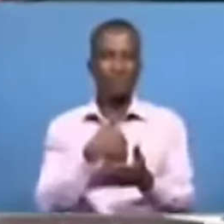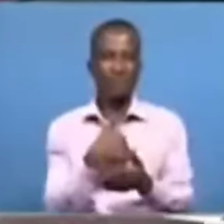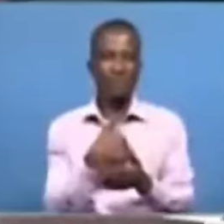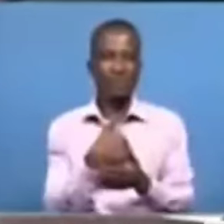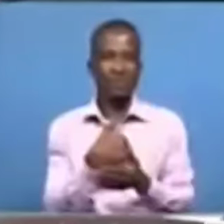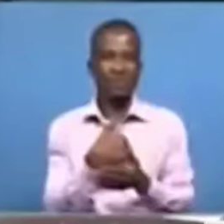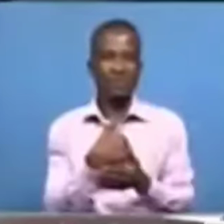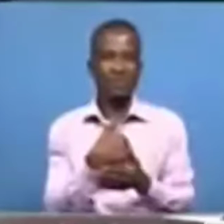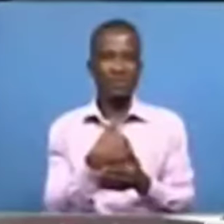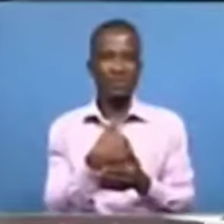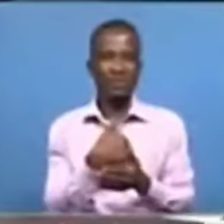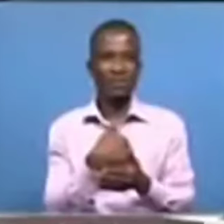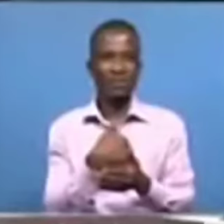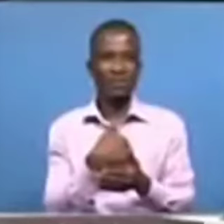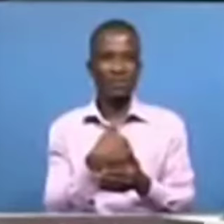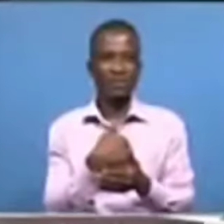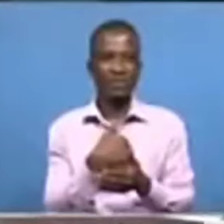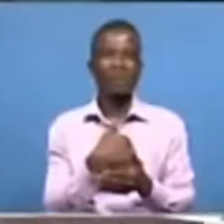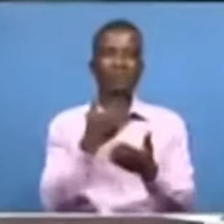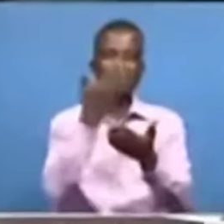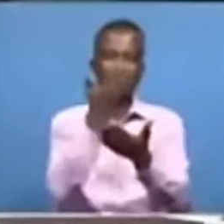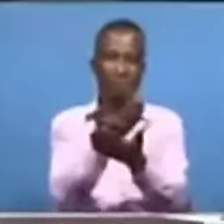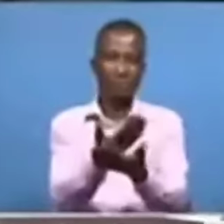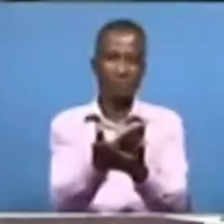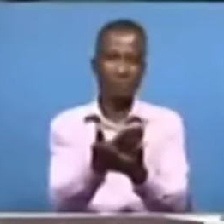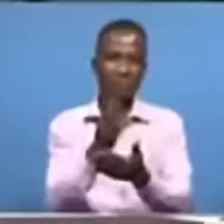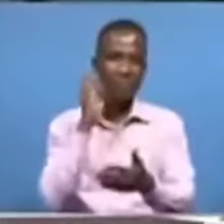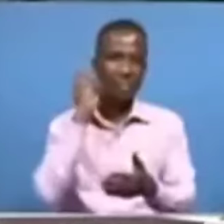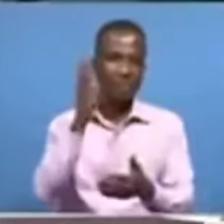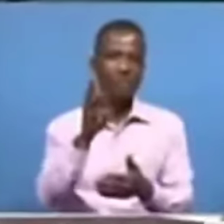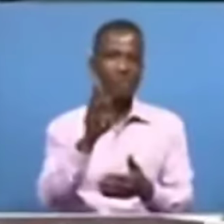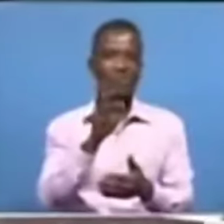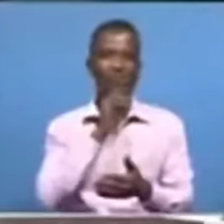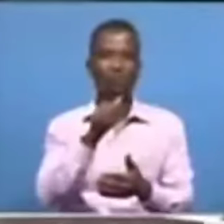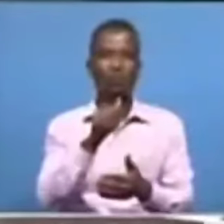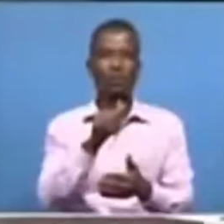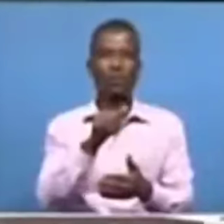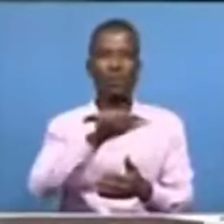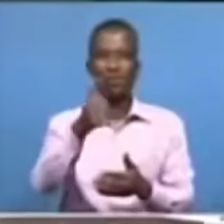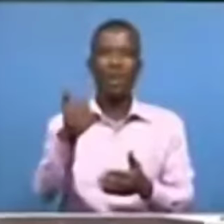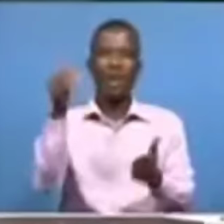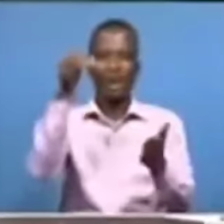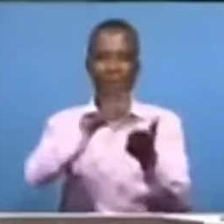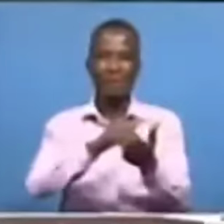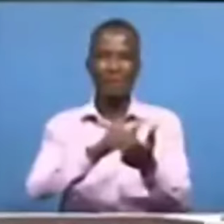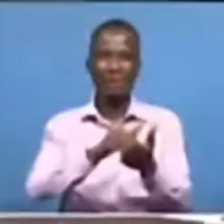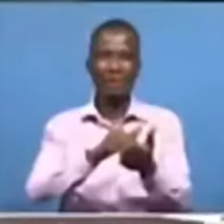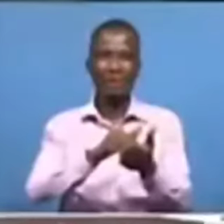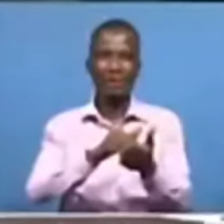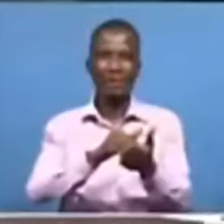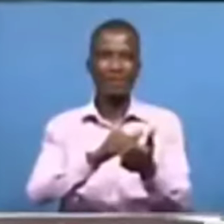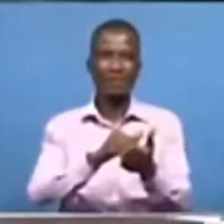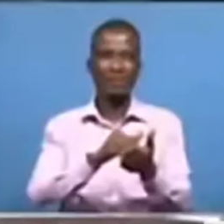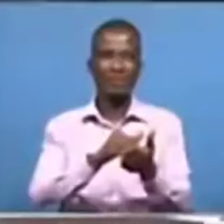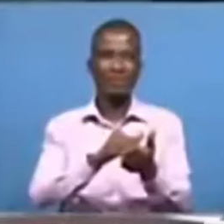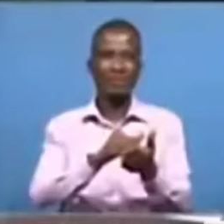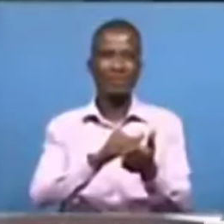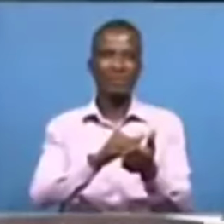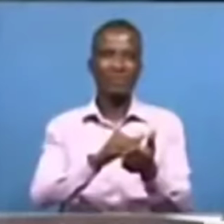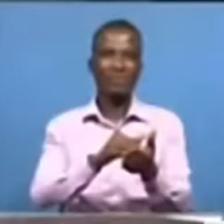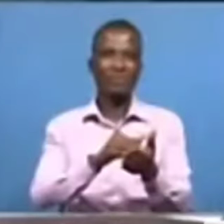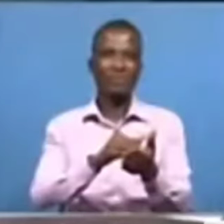entirety. Unreservedly. Unreservedly, I will not in any way want to